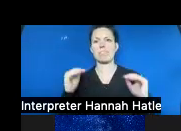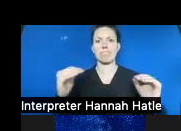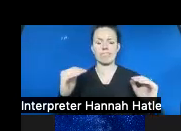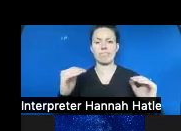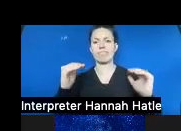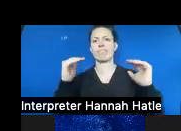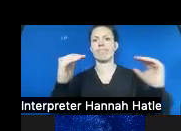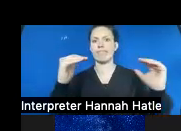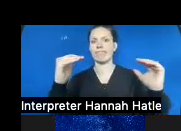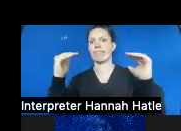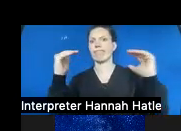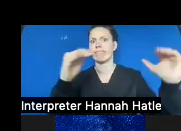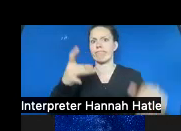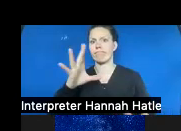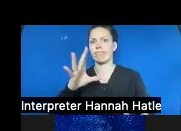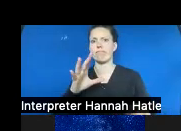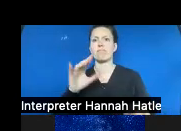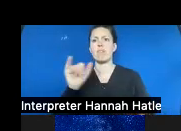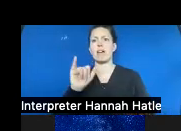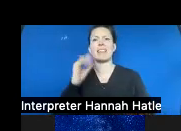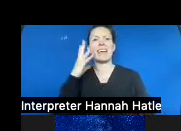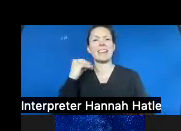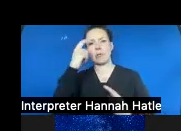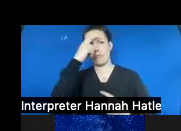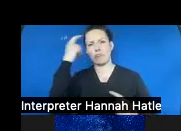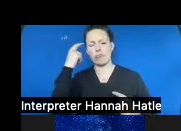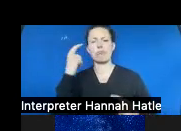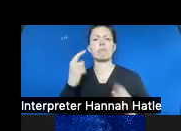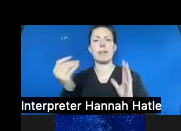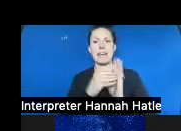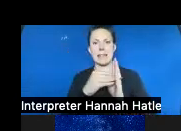we allow names to be called to survivors on any level ever.